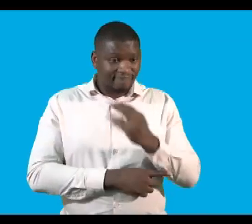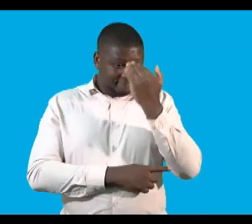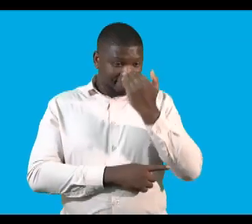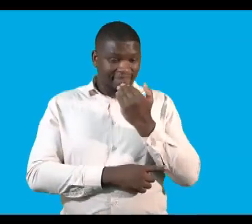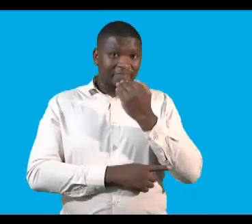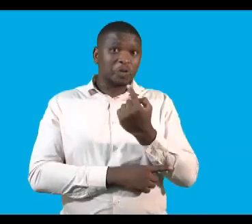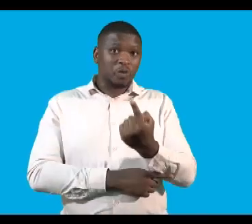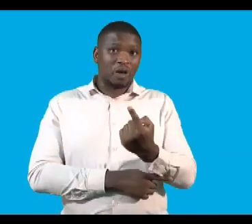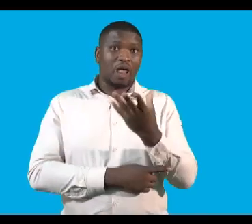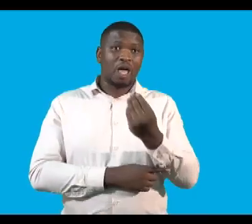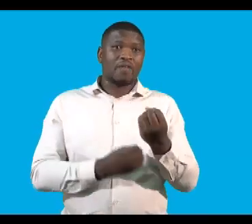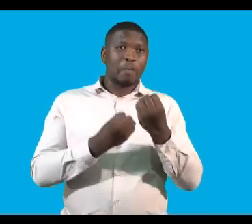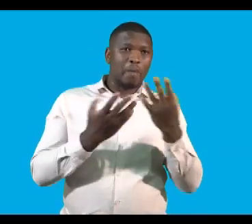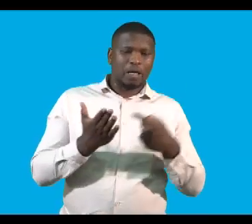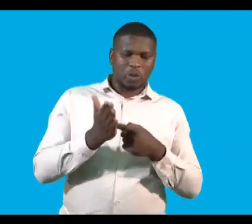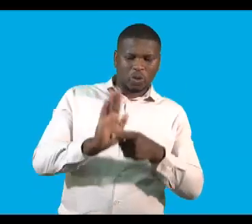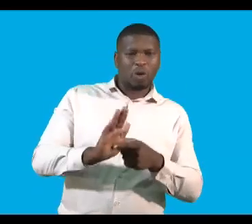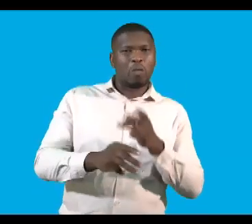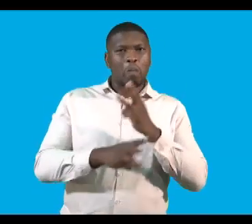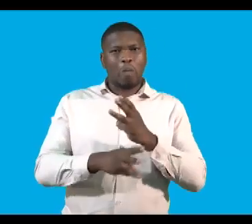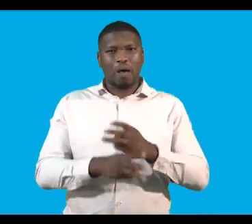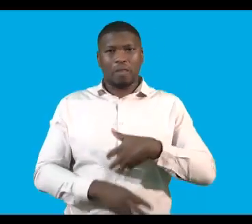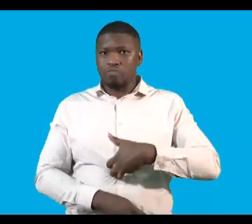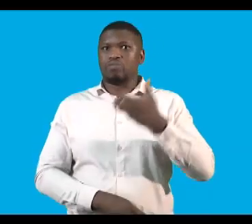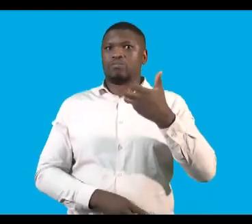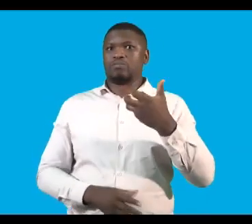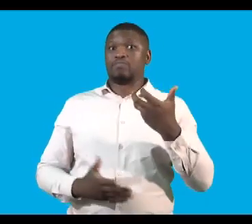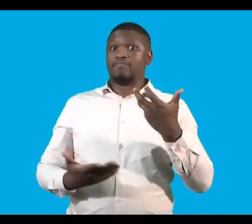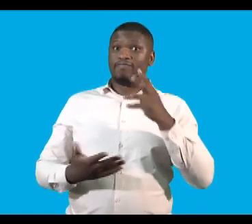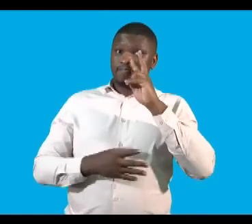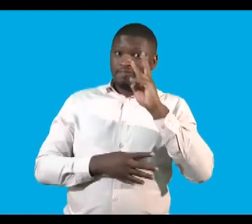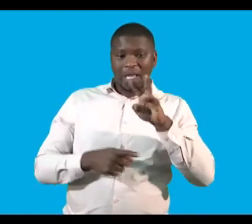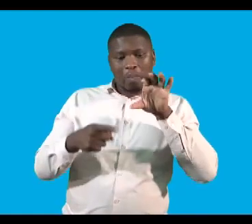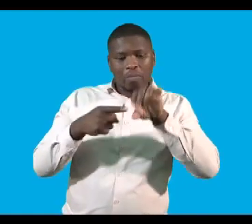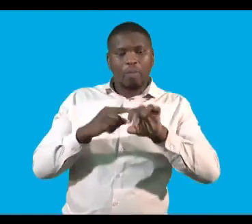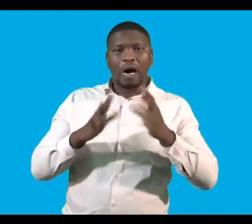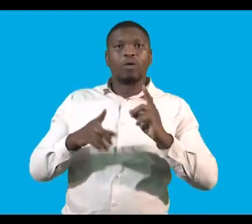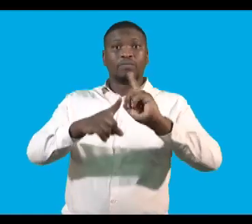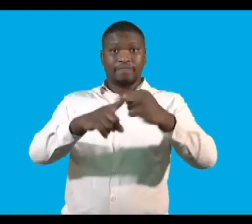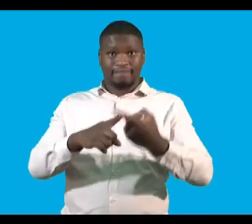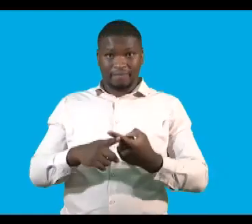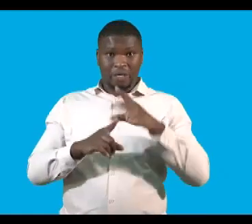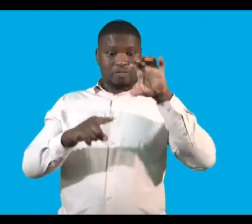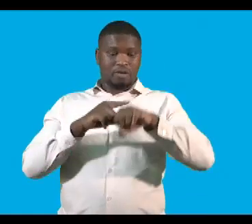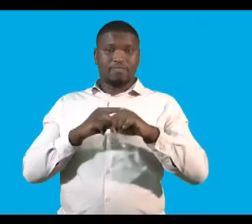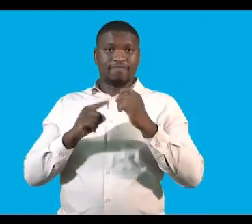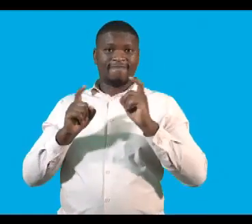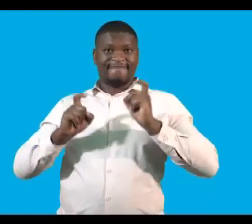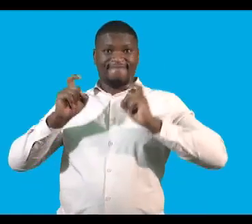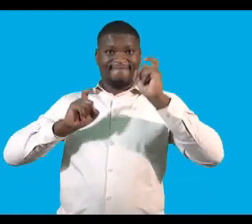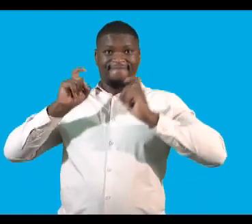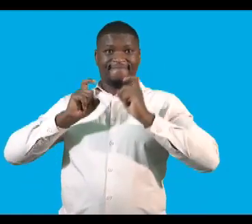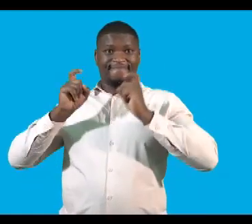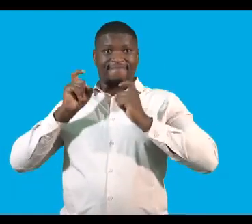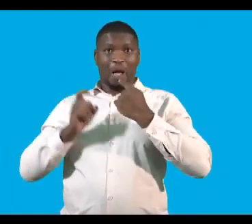There are many indicators, and this doesn't specify whether it should be visual or verbal. So you can look at her facial expressions. Her